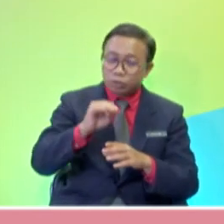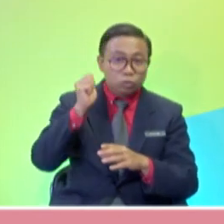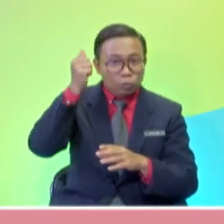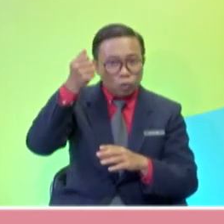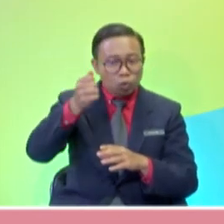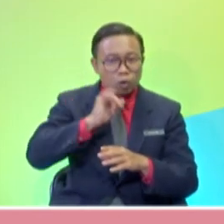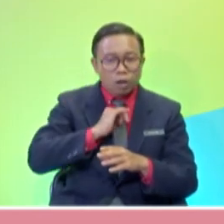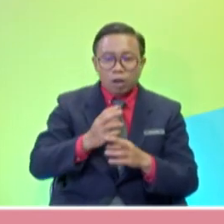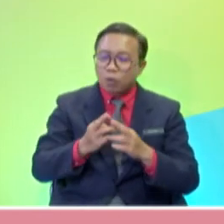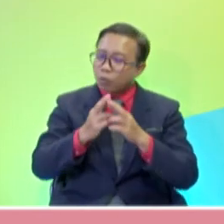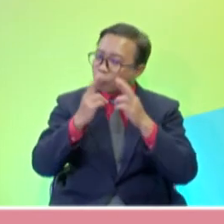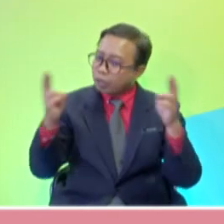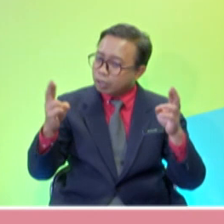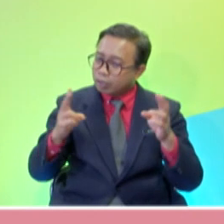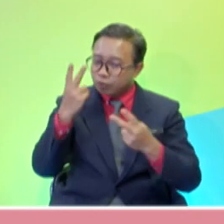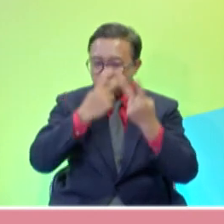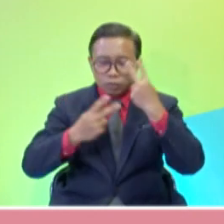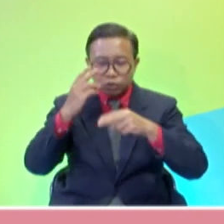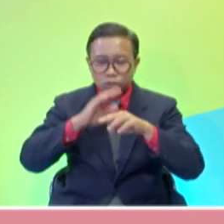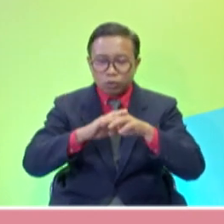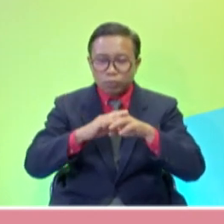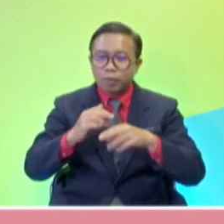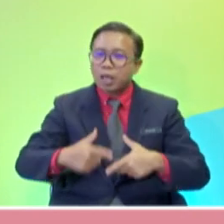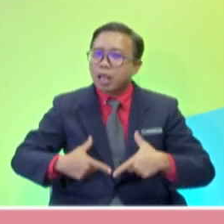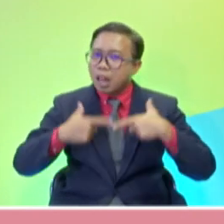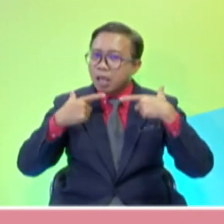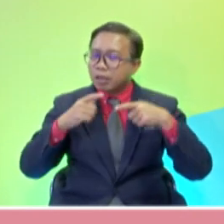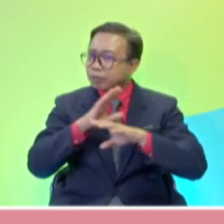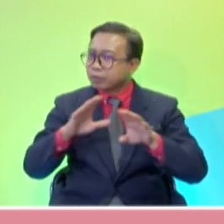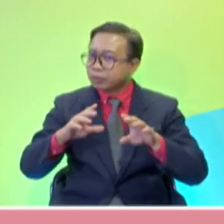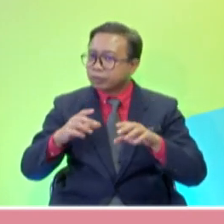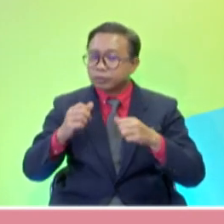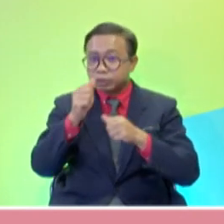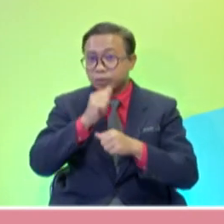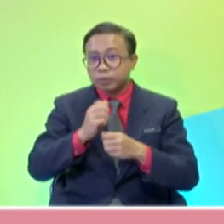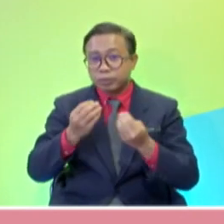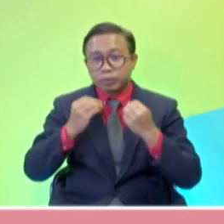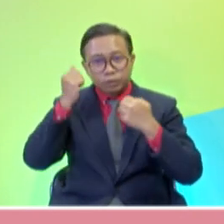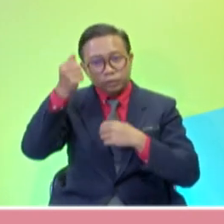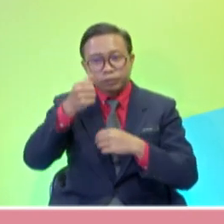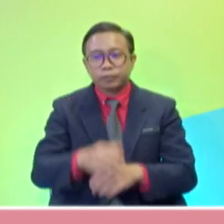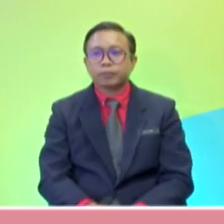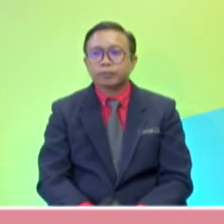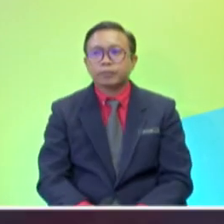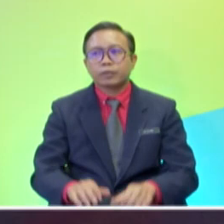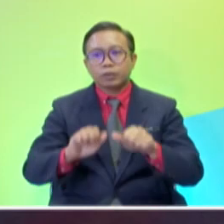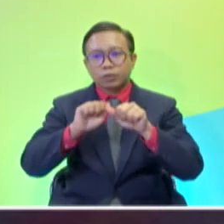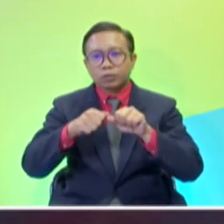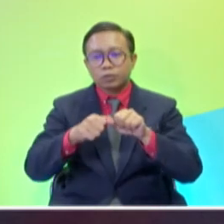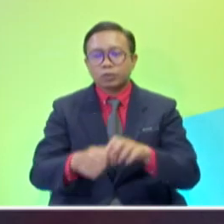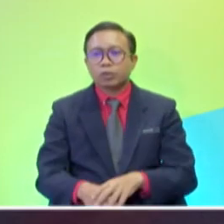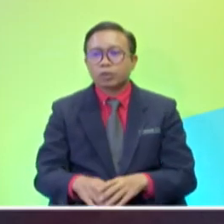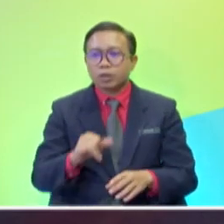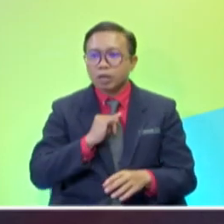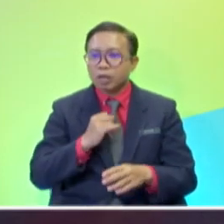have really wanted to visit all my life. Can't wait for tomorrow. Oh, Okay, that so, was, right.